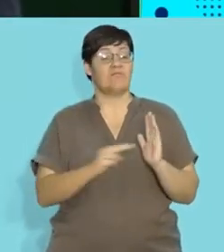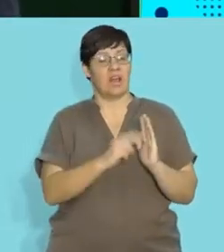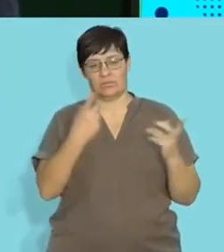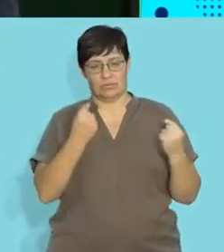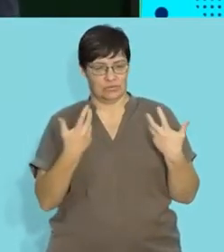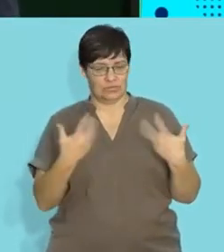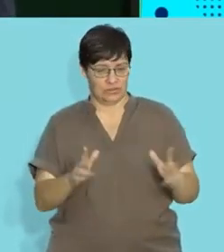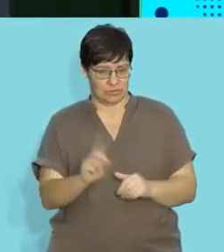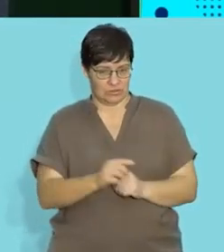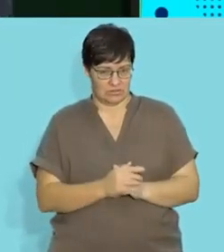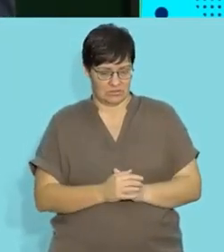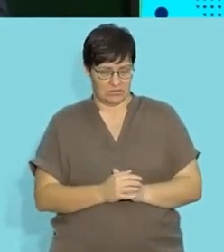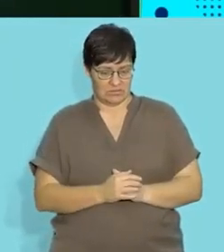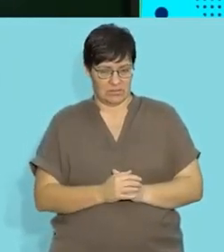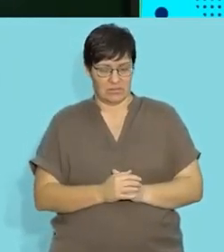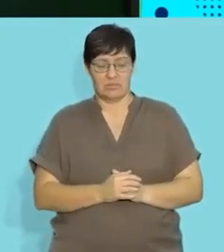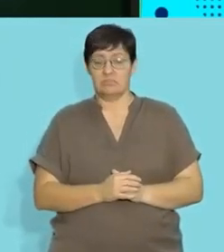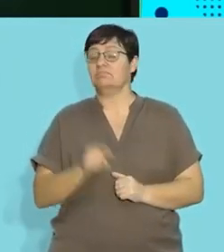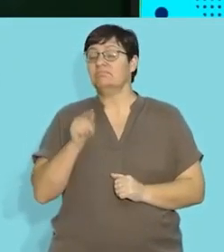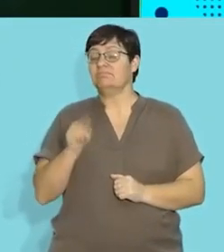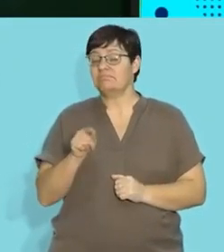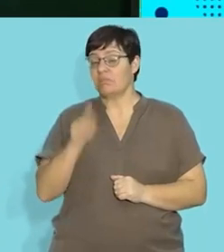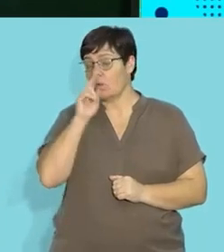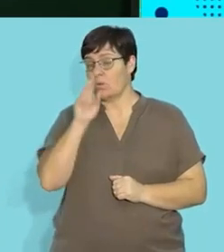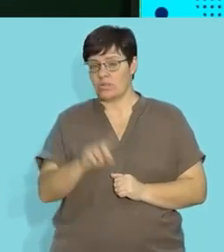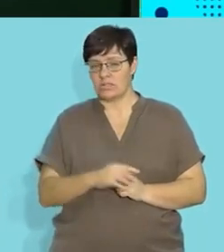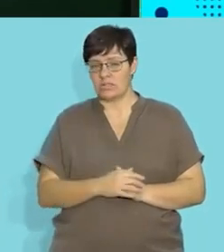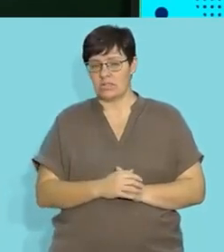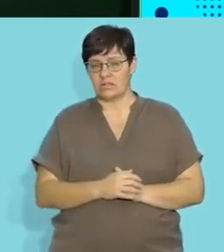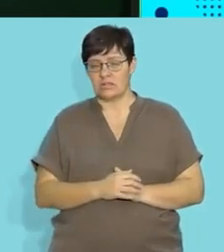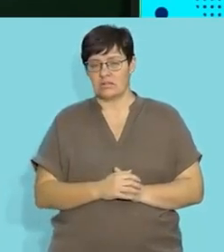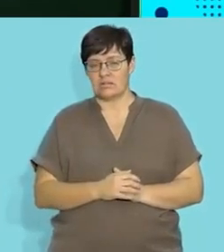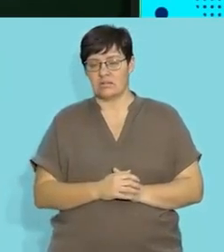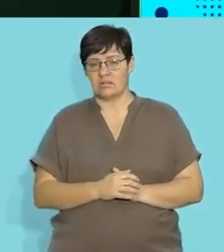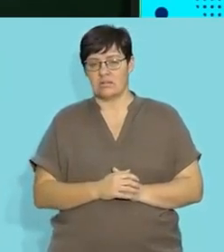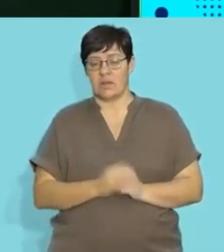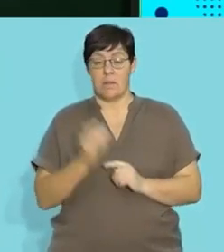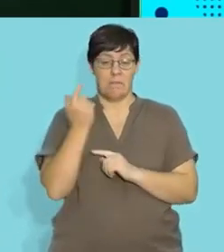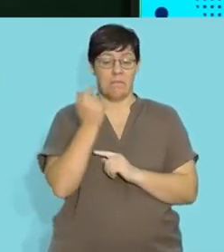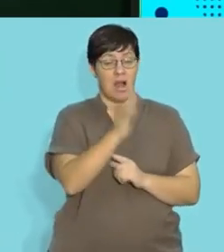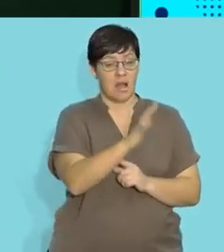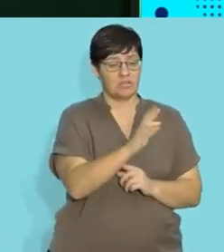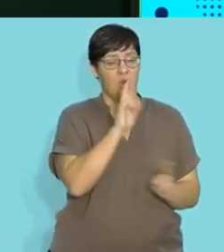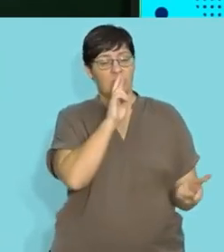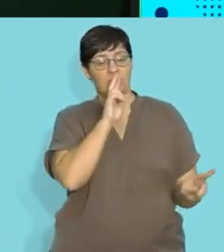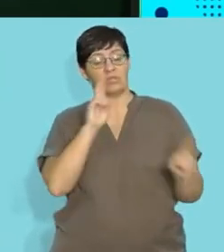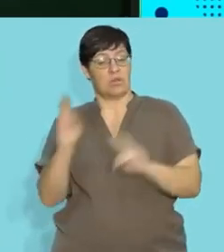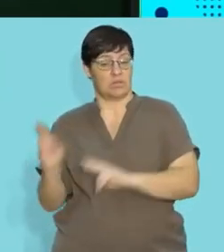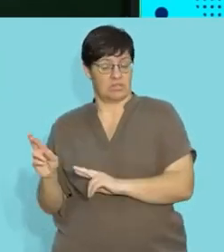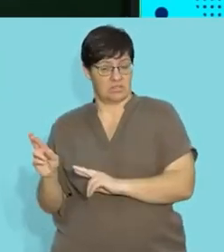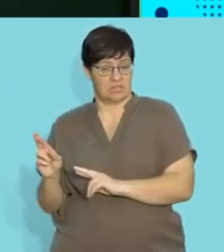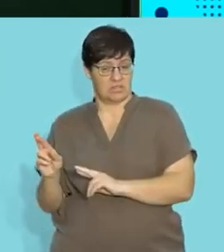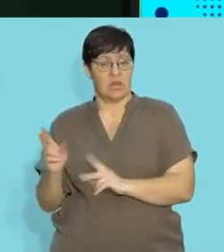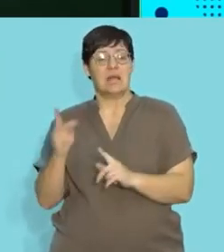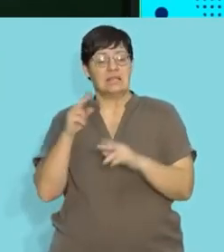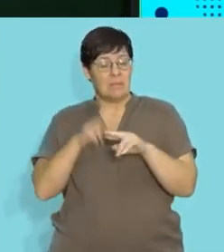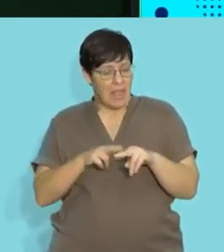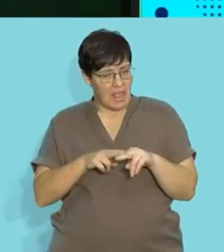done. In this segment, we're looking at the response of plants in response to different